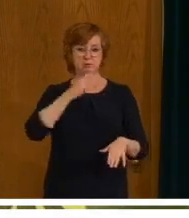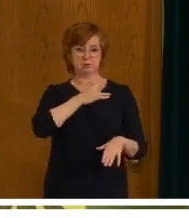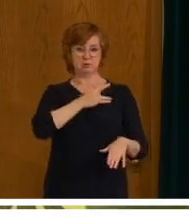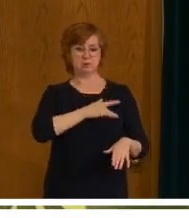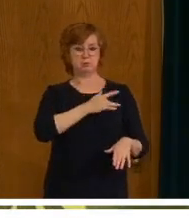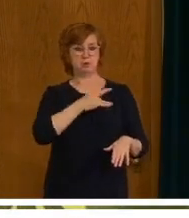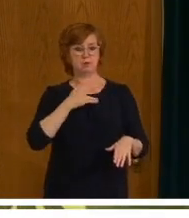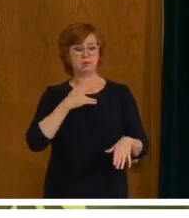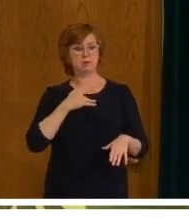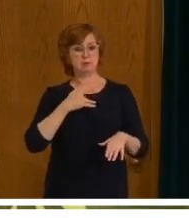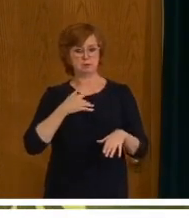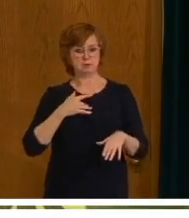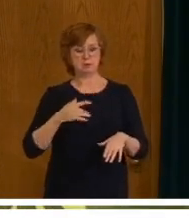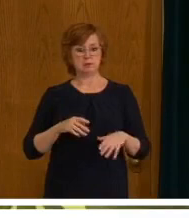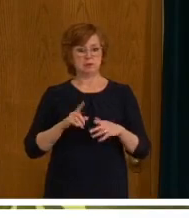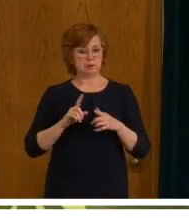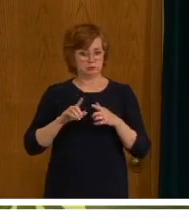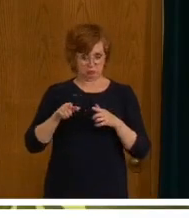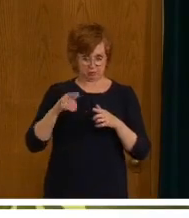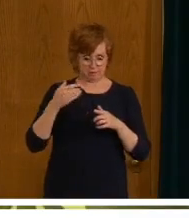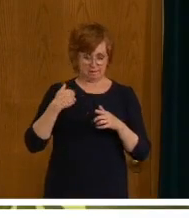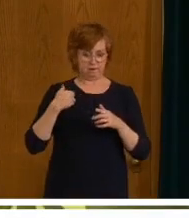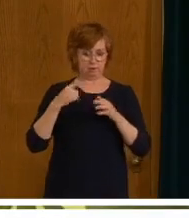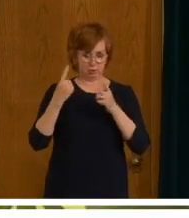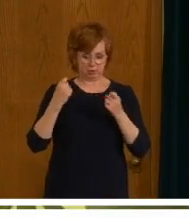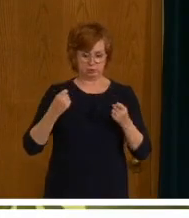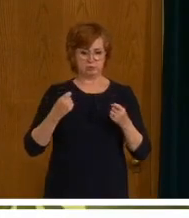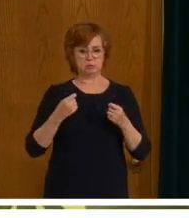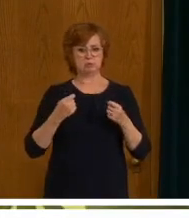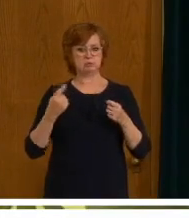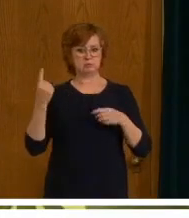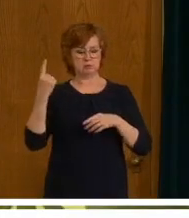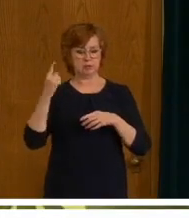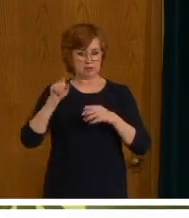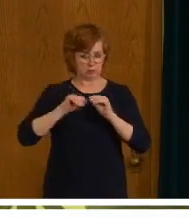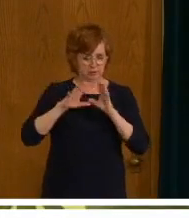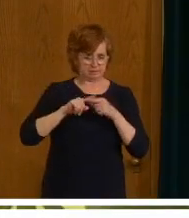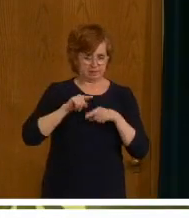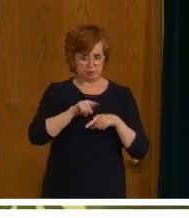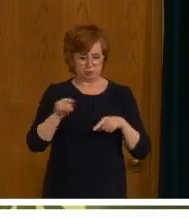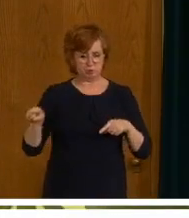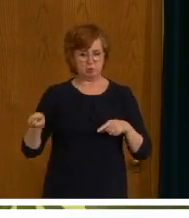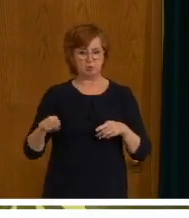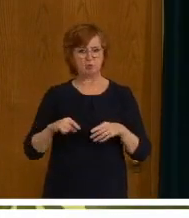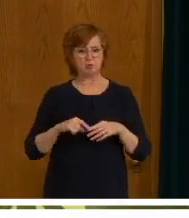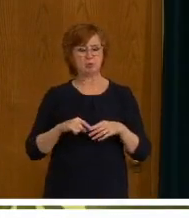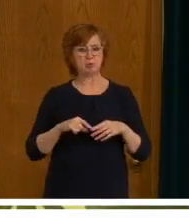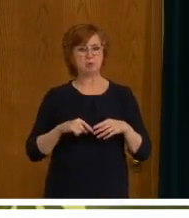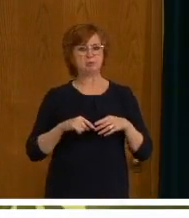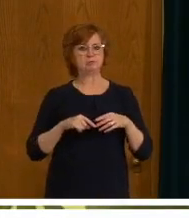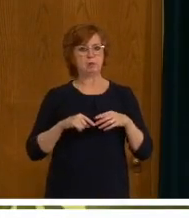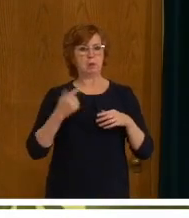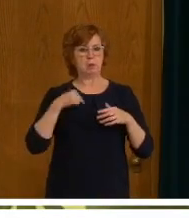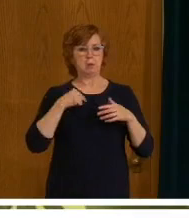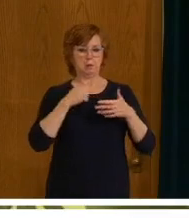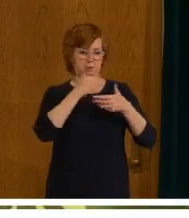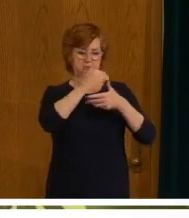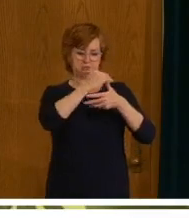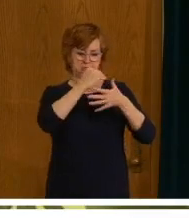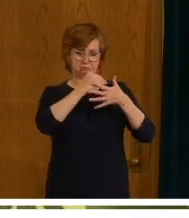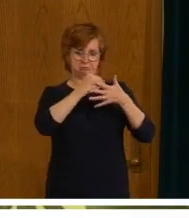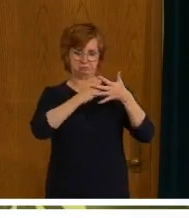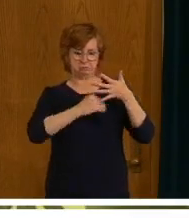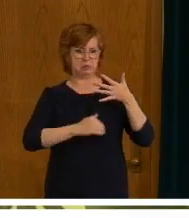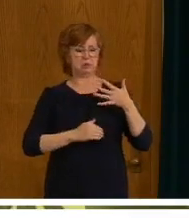to clarifying, answering any questions around today's announcement, so that all of those that are involved, whether it be with